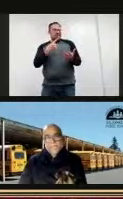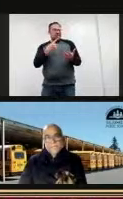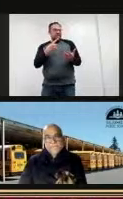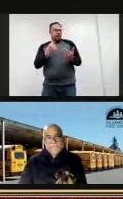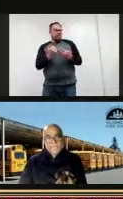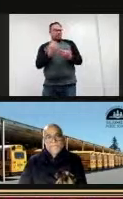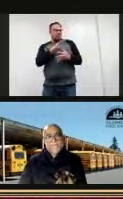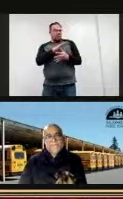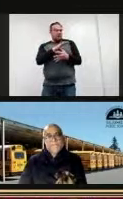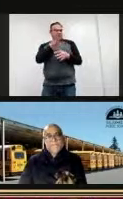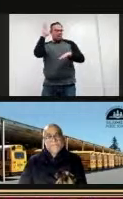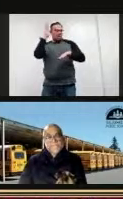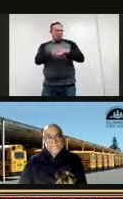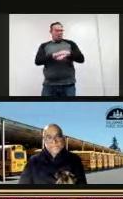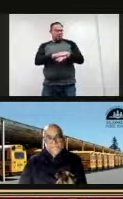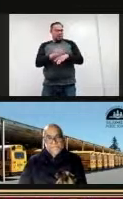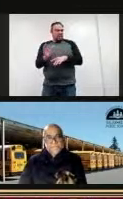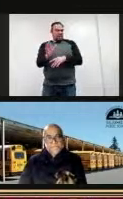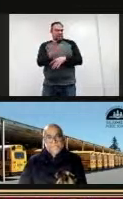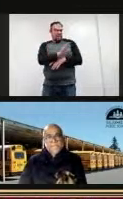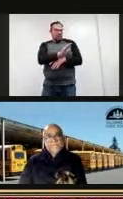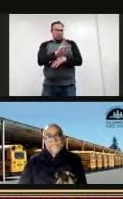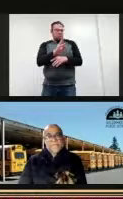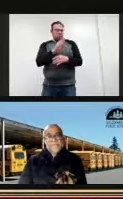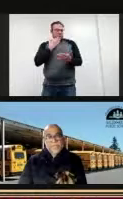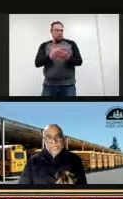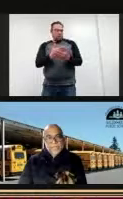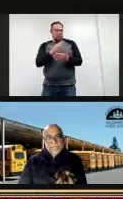priority on their well-being?